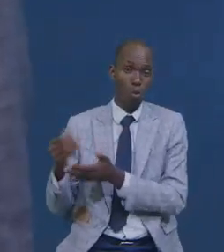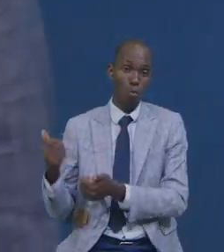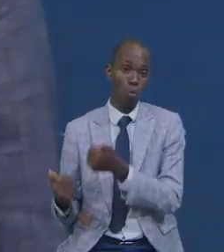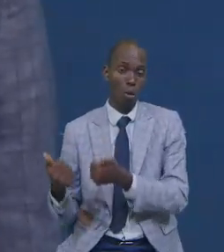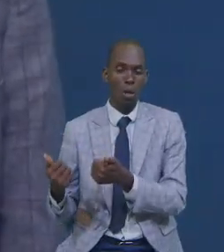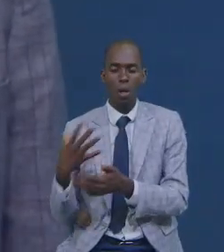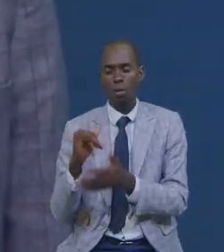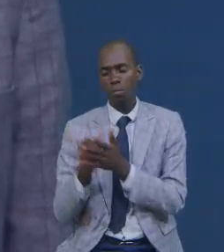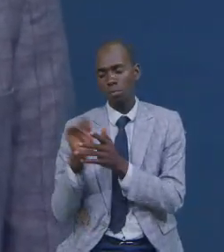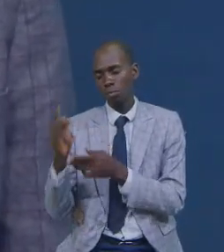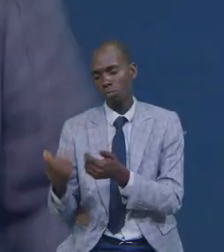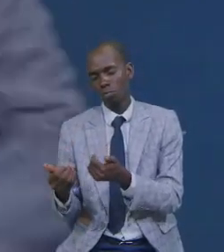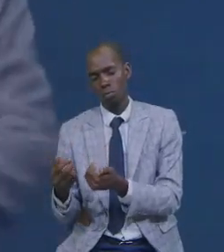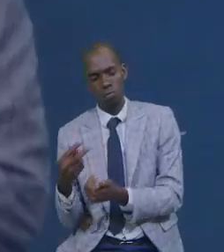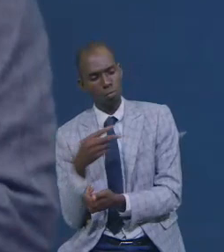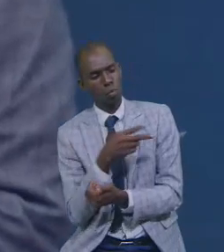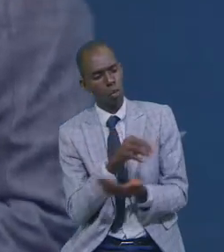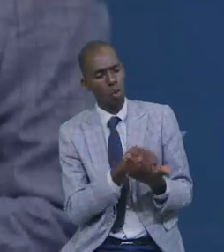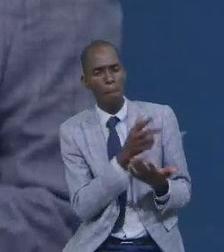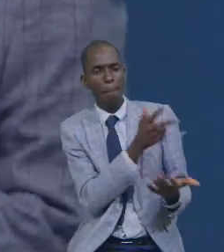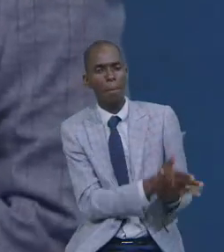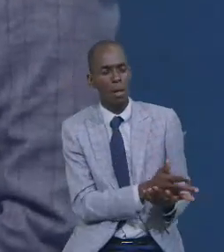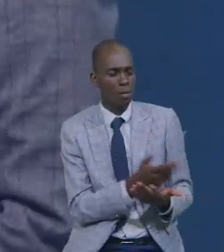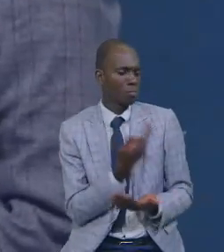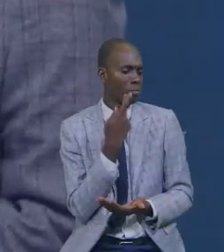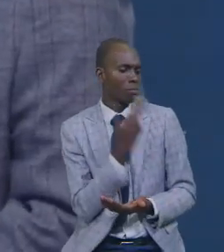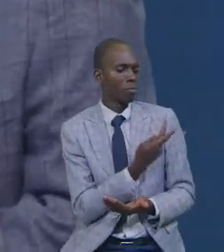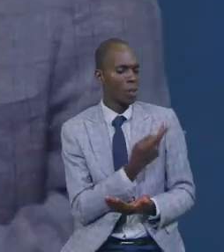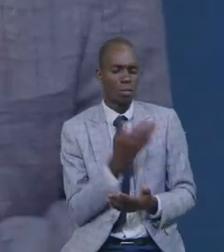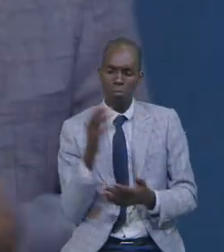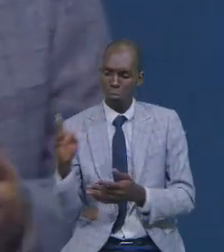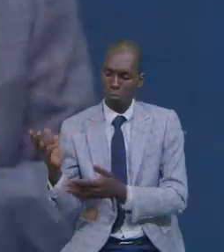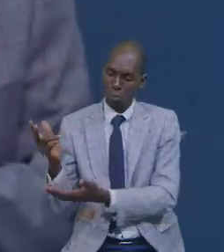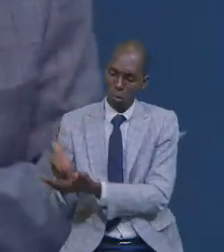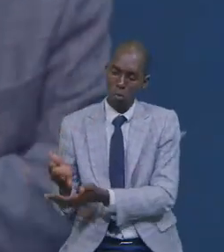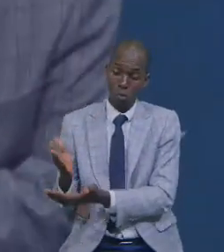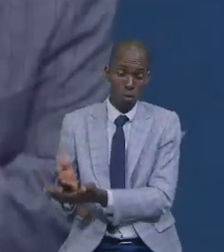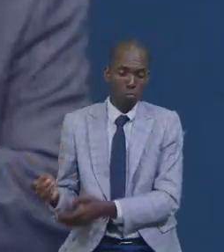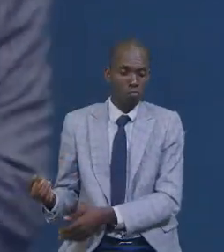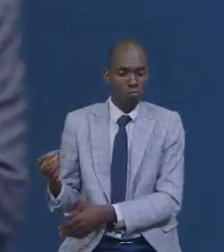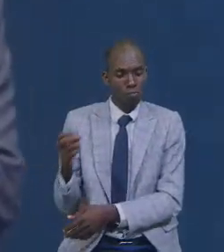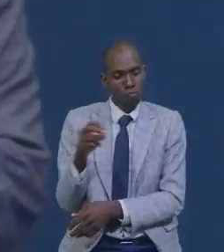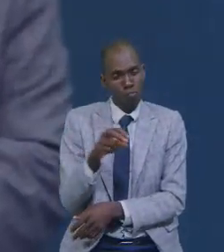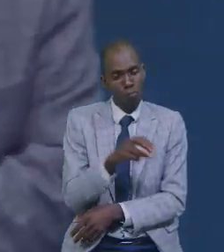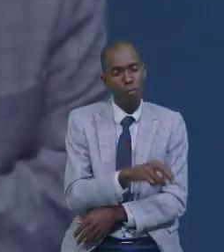that car, he stopped. As he stopped, he came down. And the owner of the car that broke